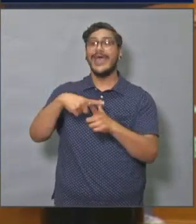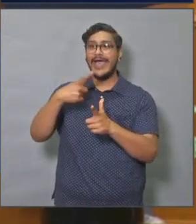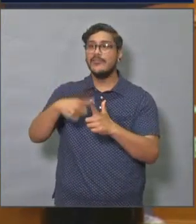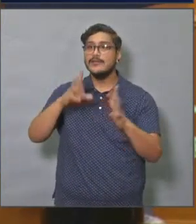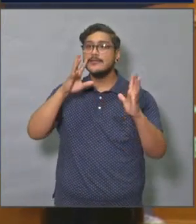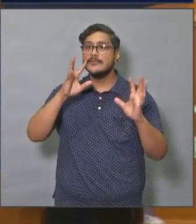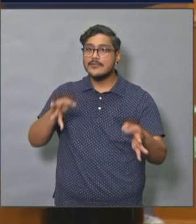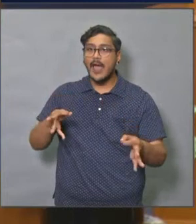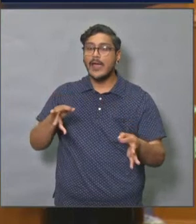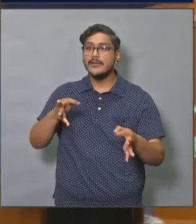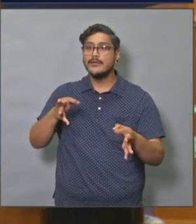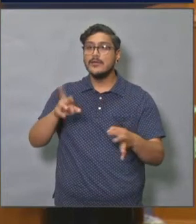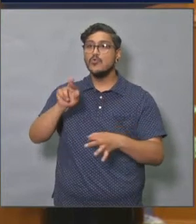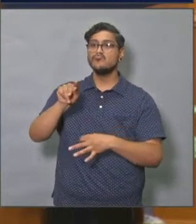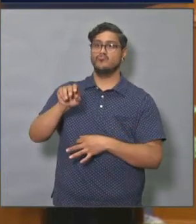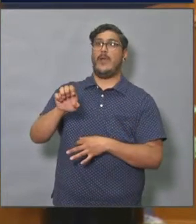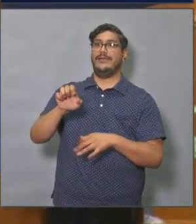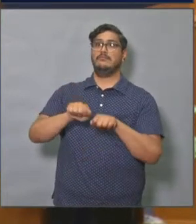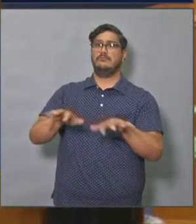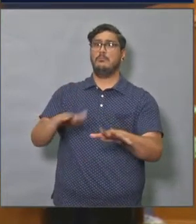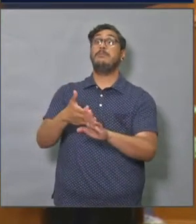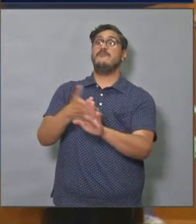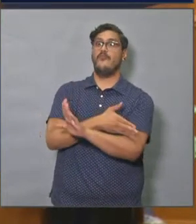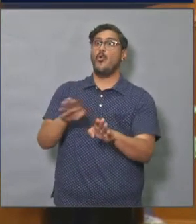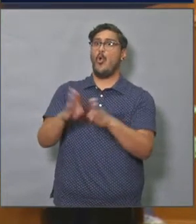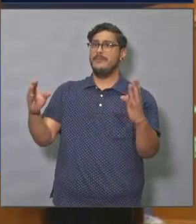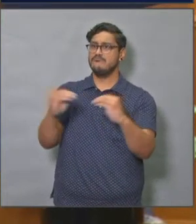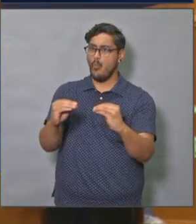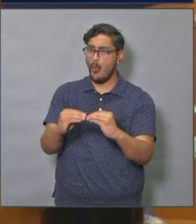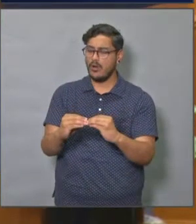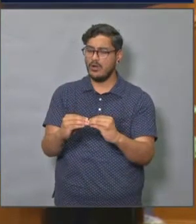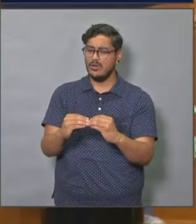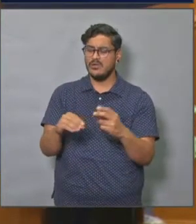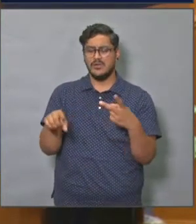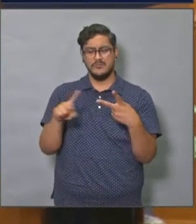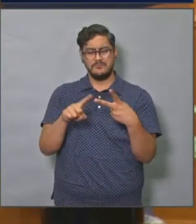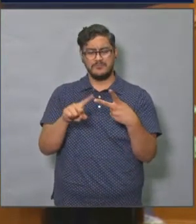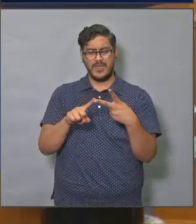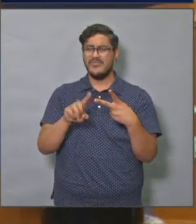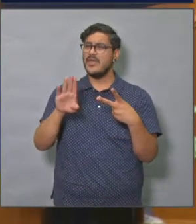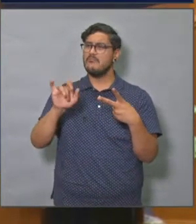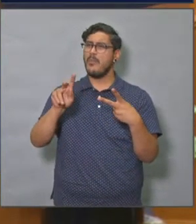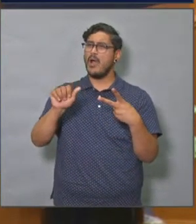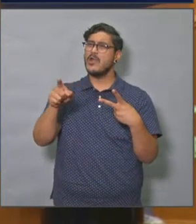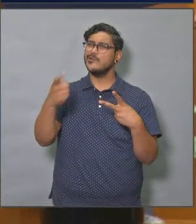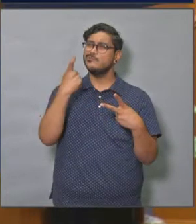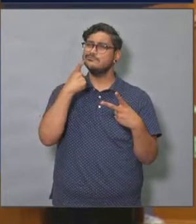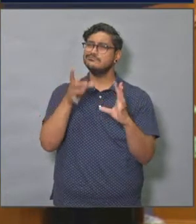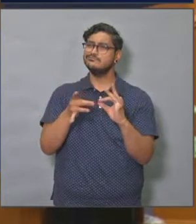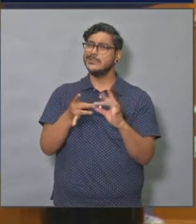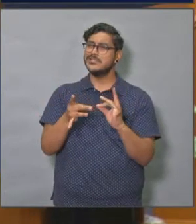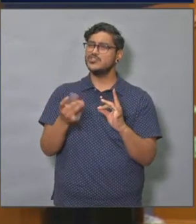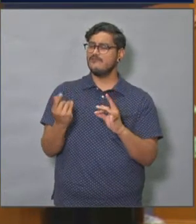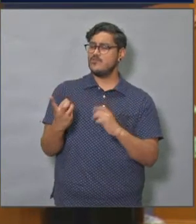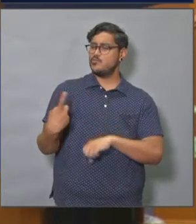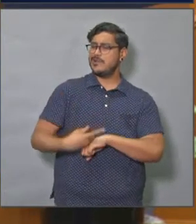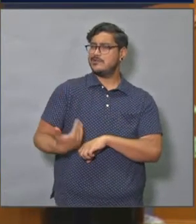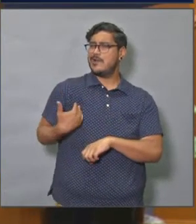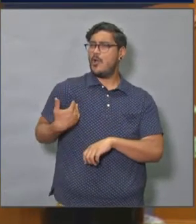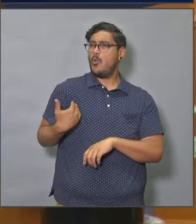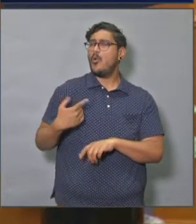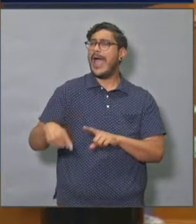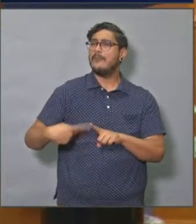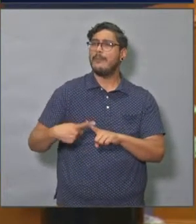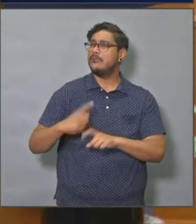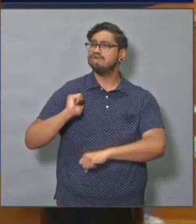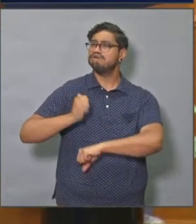affected before further reopening. And then, Barbara, you had mentioned a few days ago about working on something